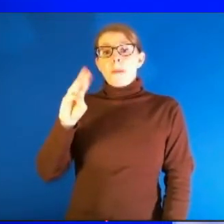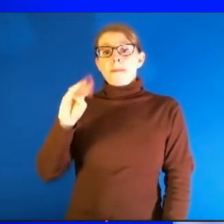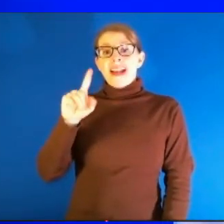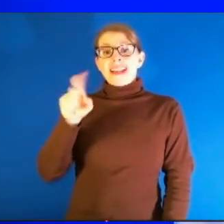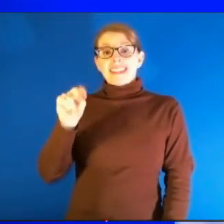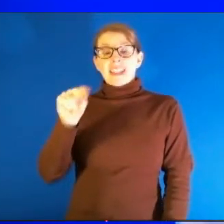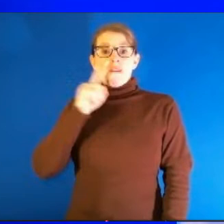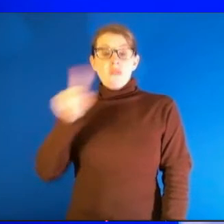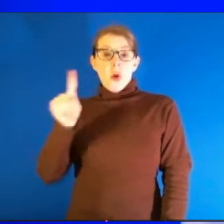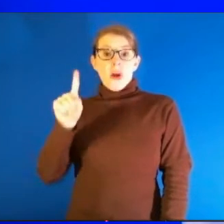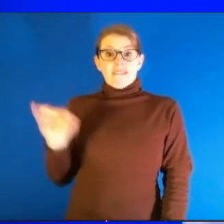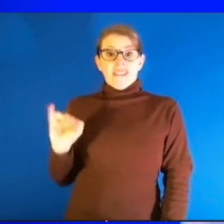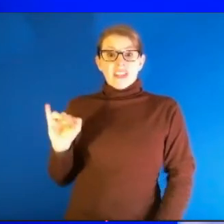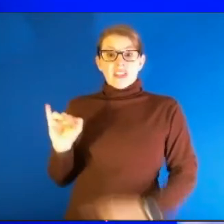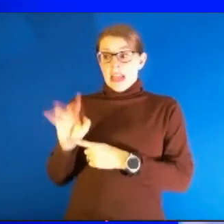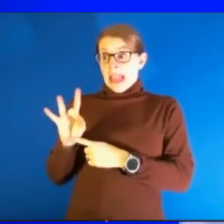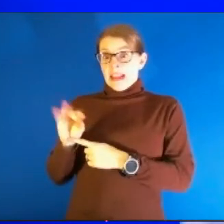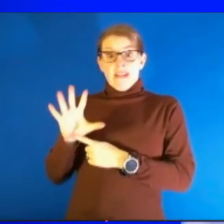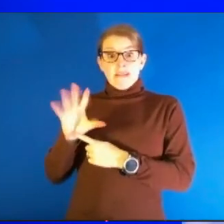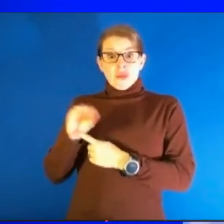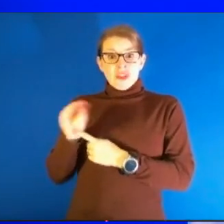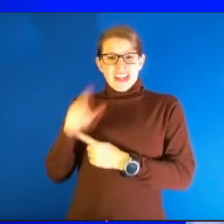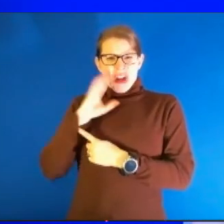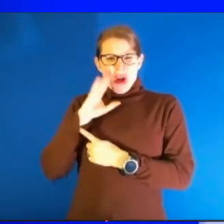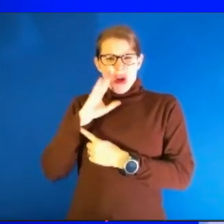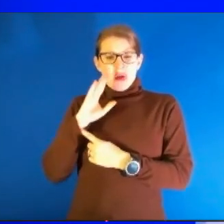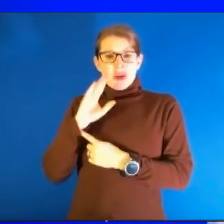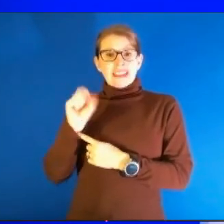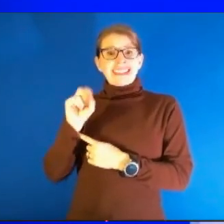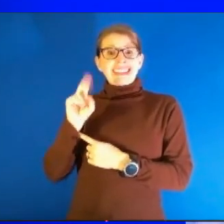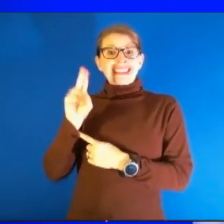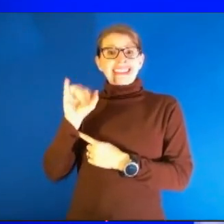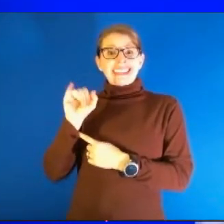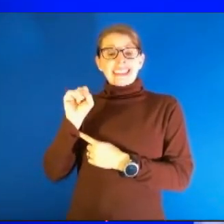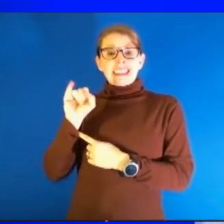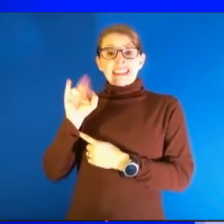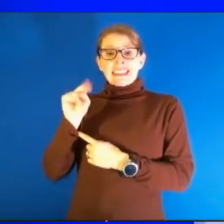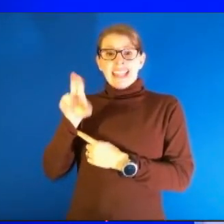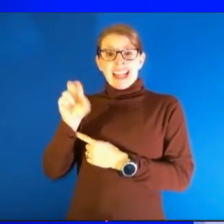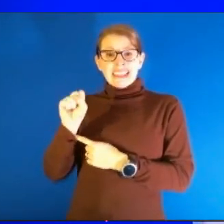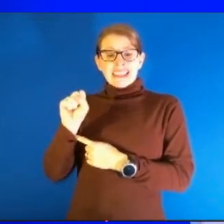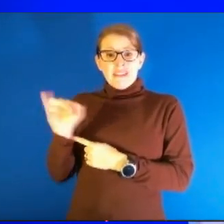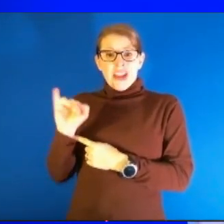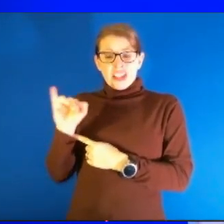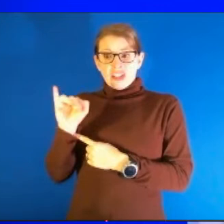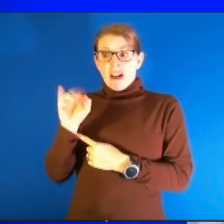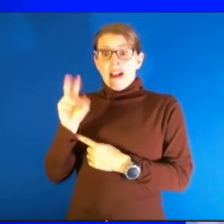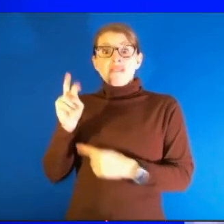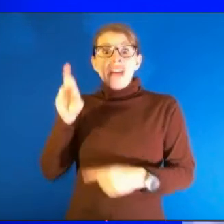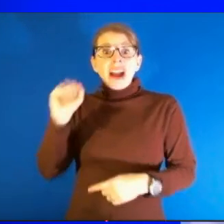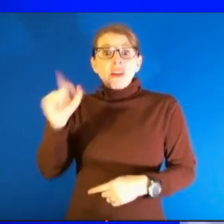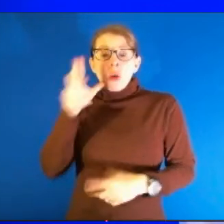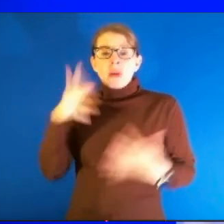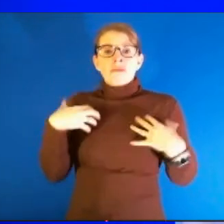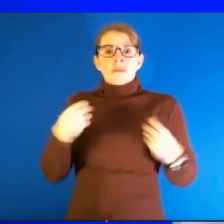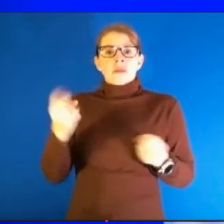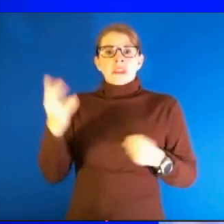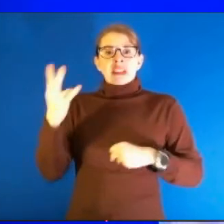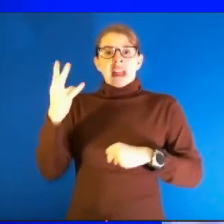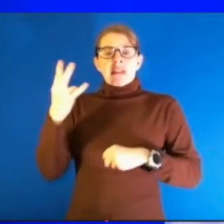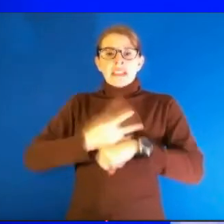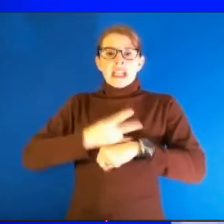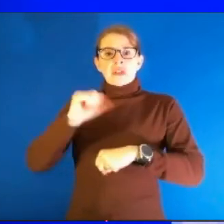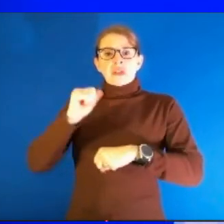vast majority, 85% or more of sinus infections are actually viral, and you're going to recover from that in 7 to 10 days. So I